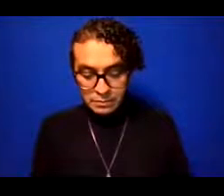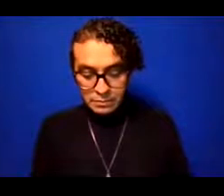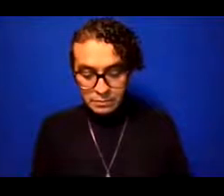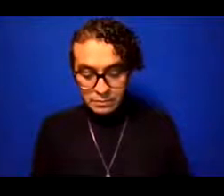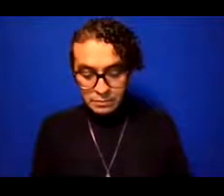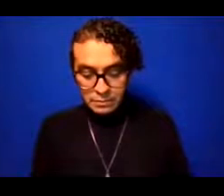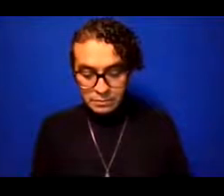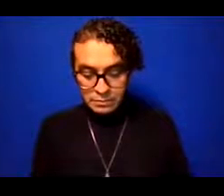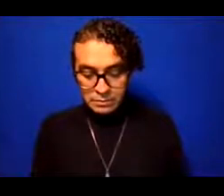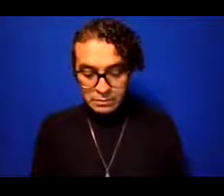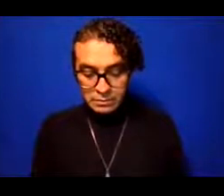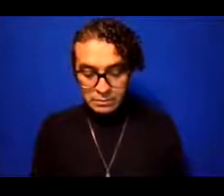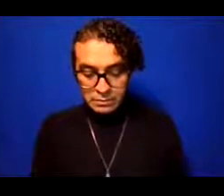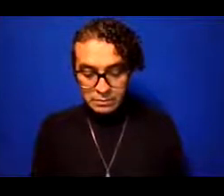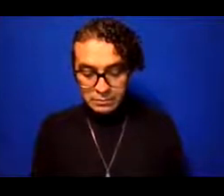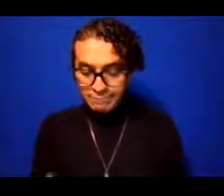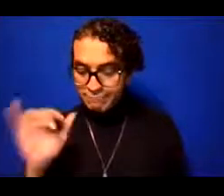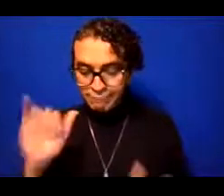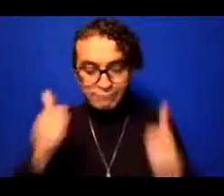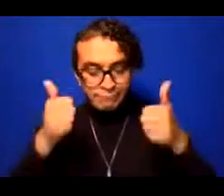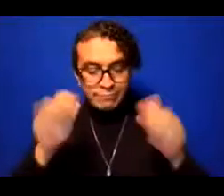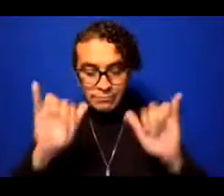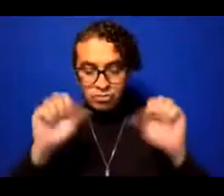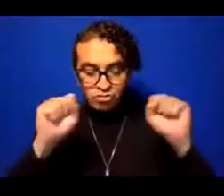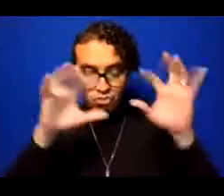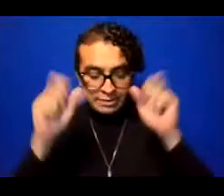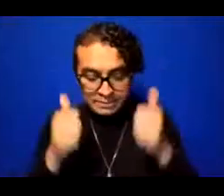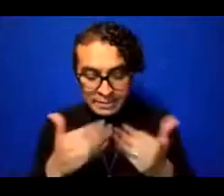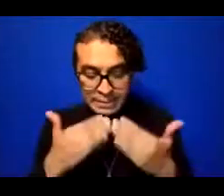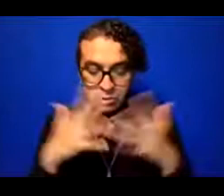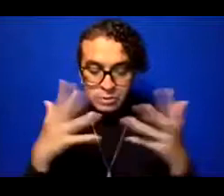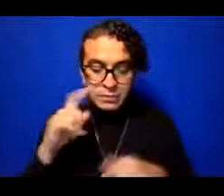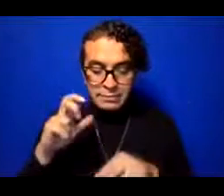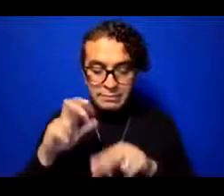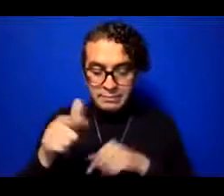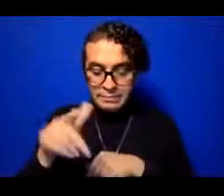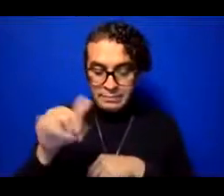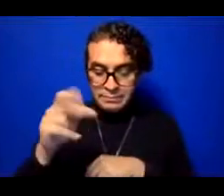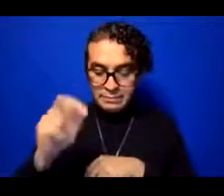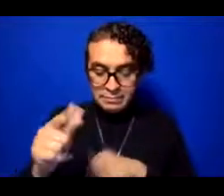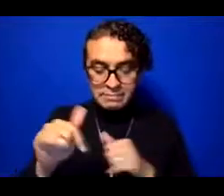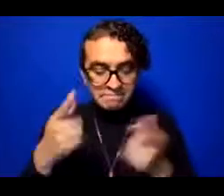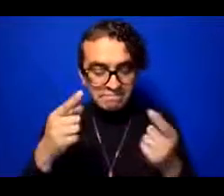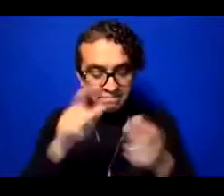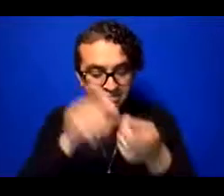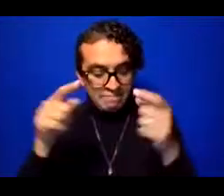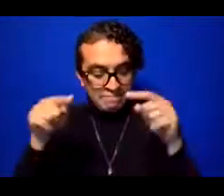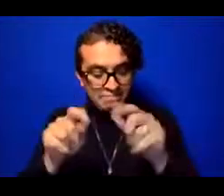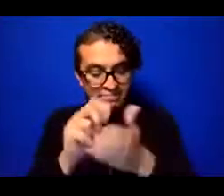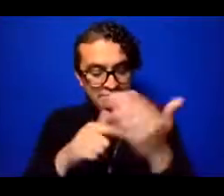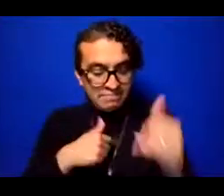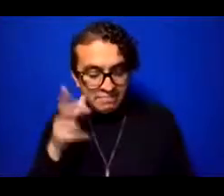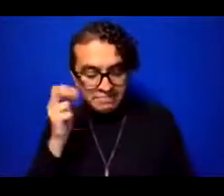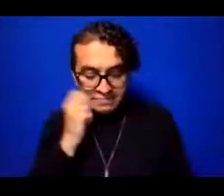Great. Well, that's awesome. Thank you so much for sending in that poll. And that's exactly what in line with what I hear in my office every day: